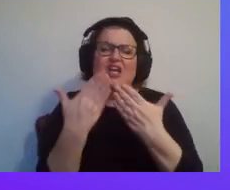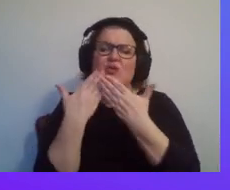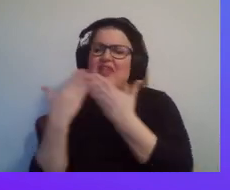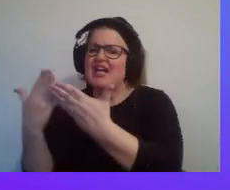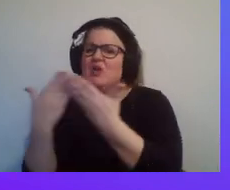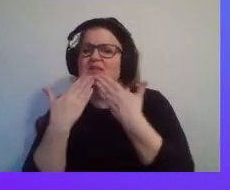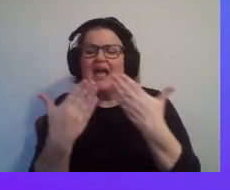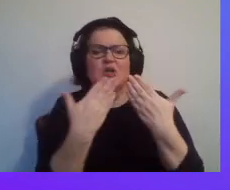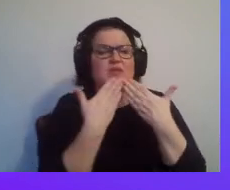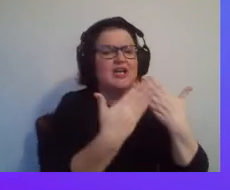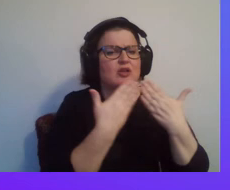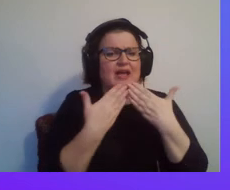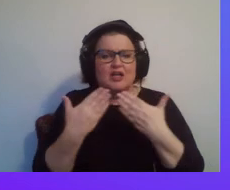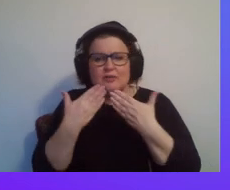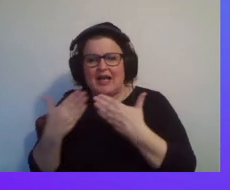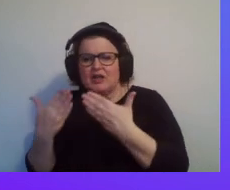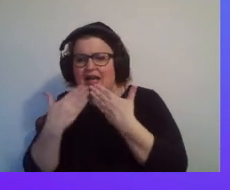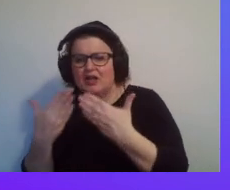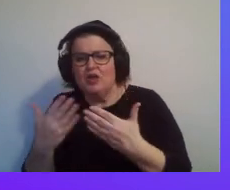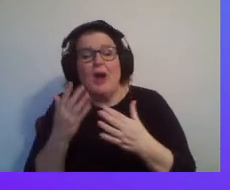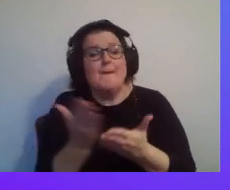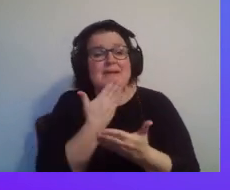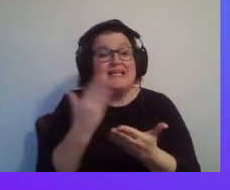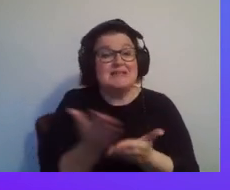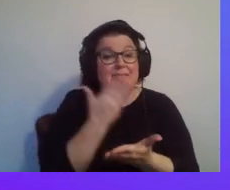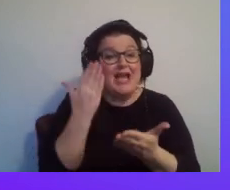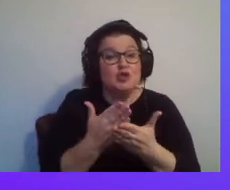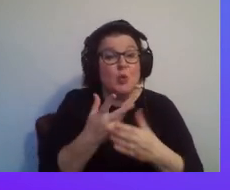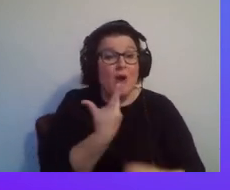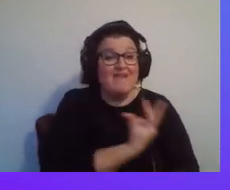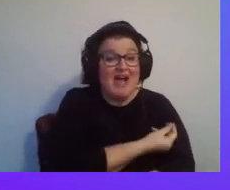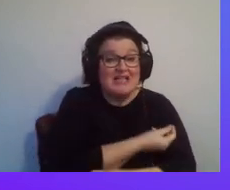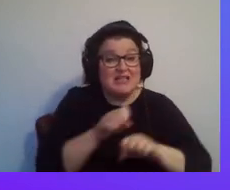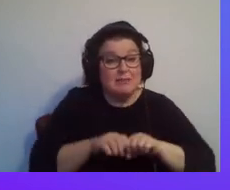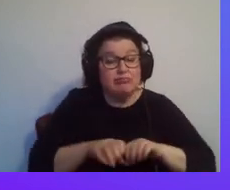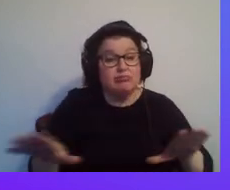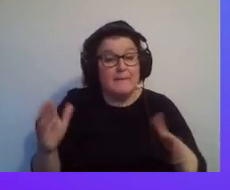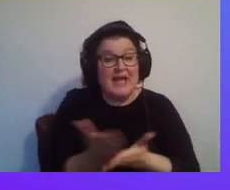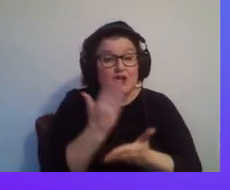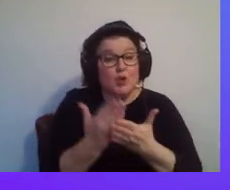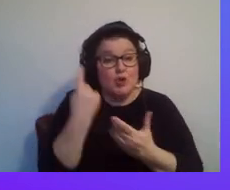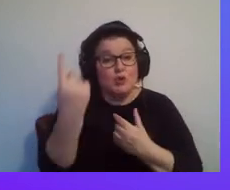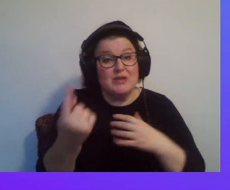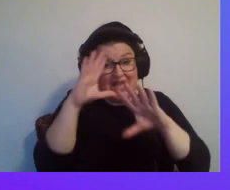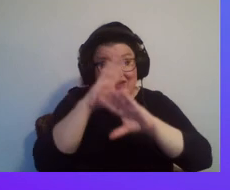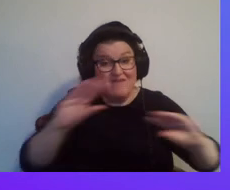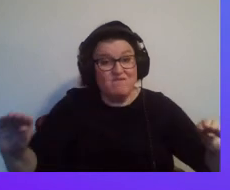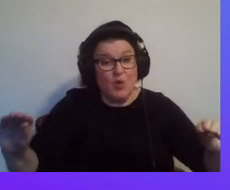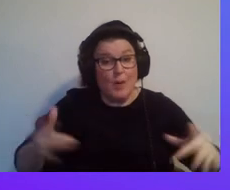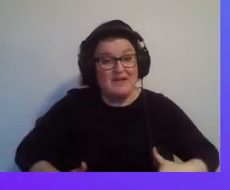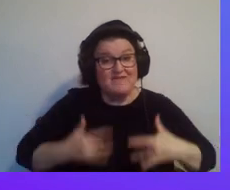word. Get the information. Get better informed. And be safe. Thank you